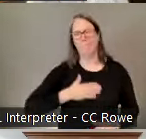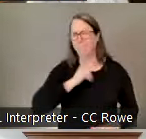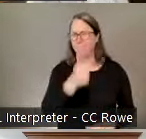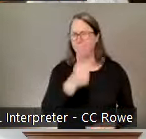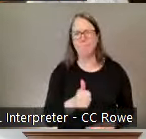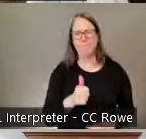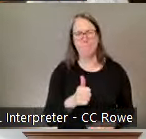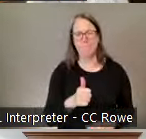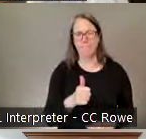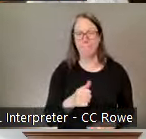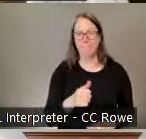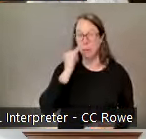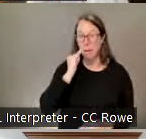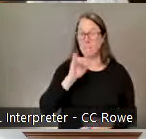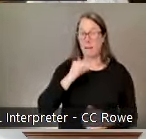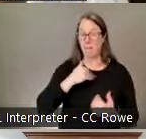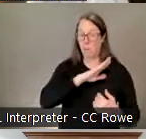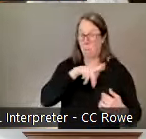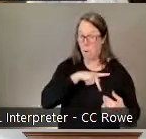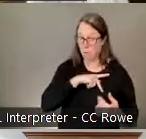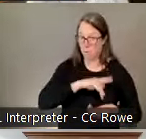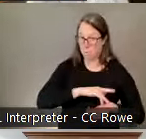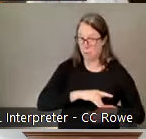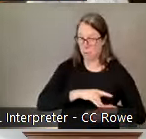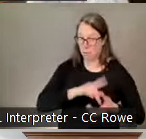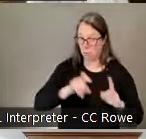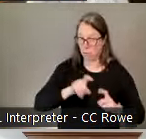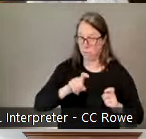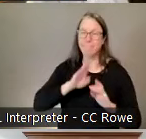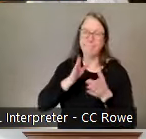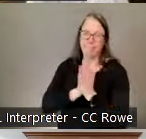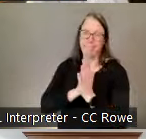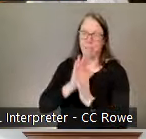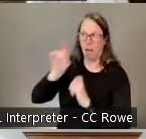If you have a personal medical question, please ask your doctor.